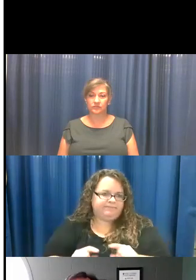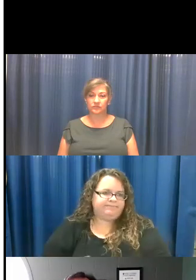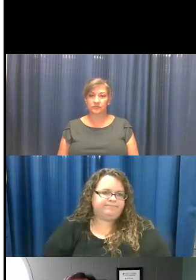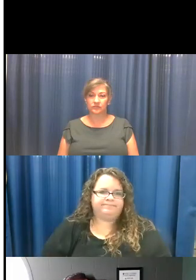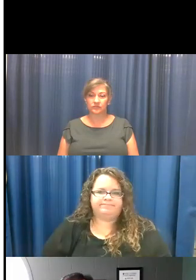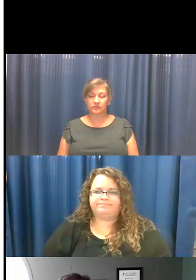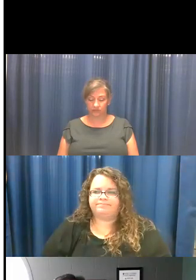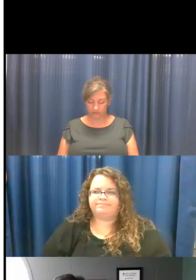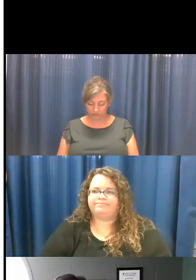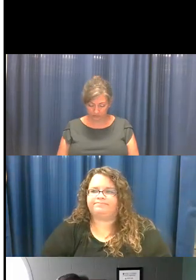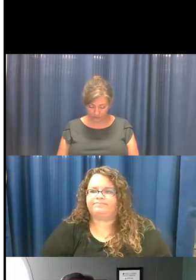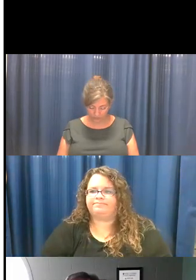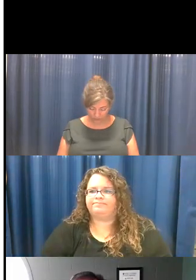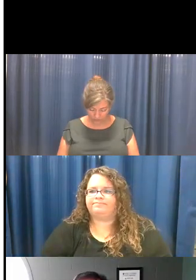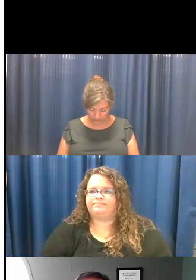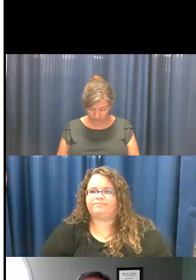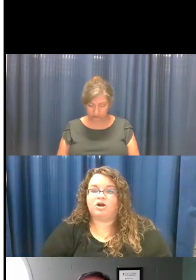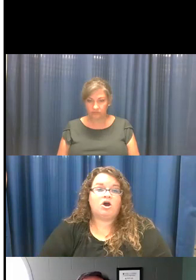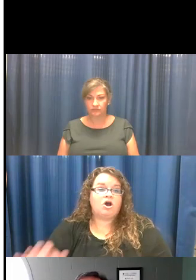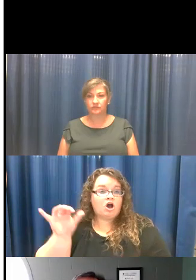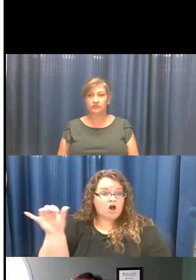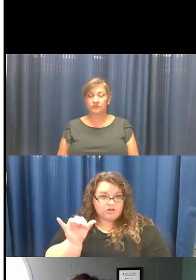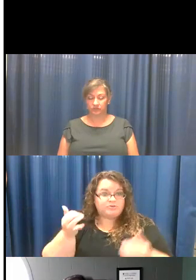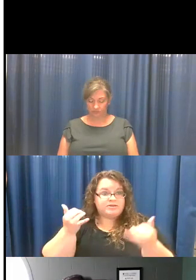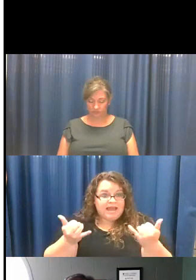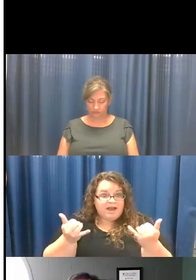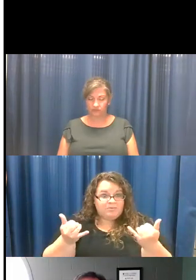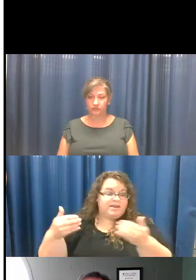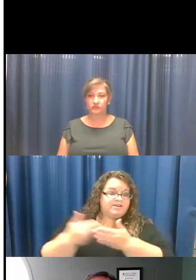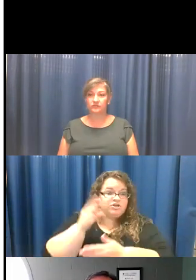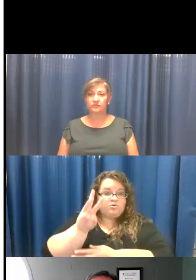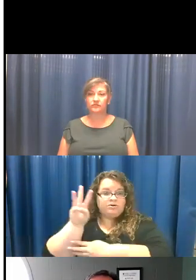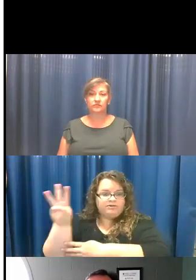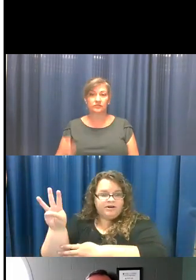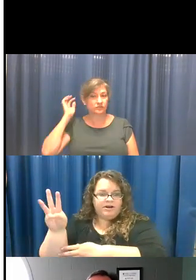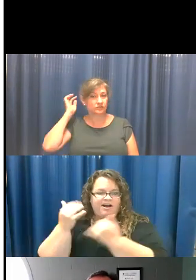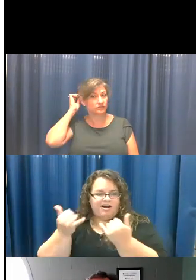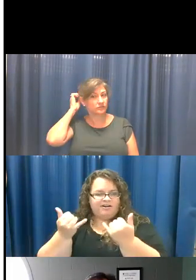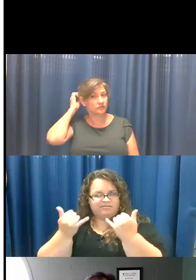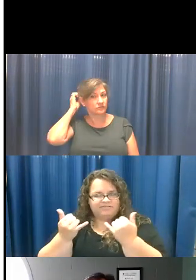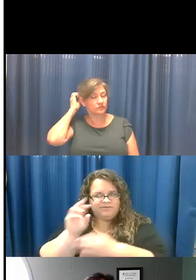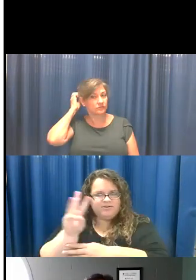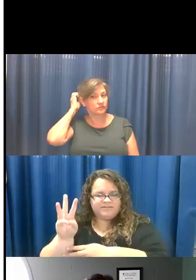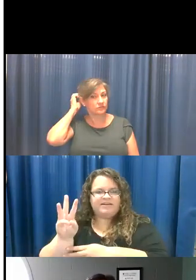We have a new website launching for Pikes Peak. So our current website has been in place for quite a few years.